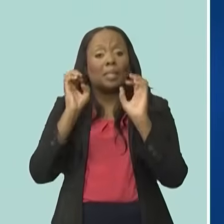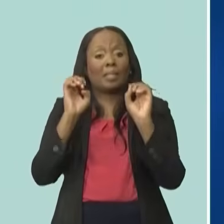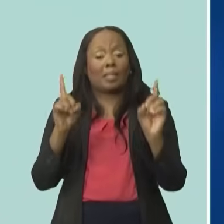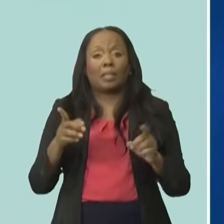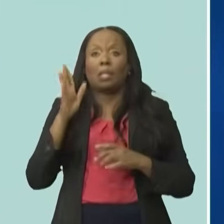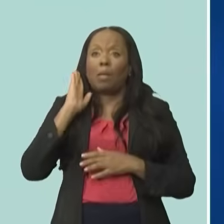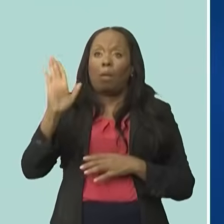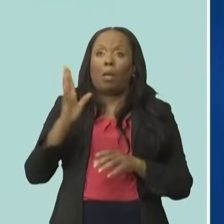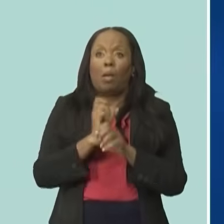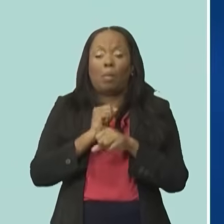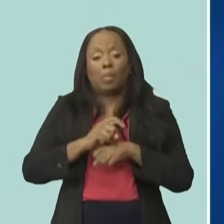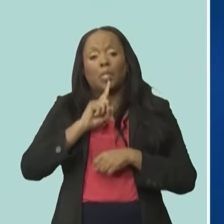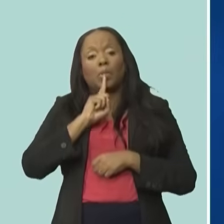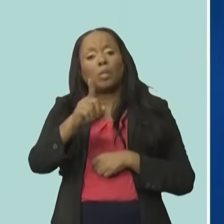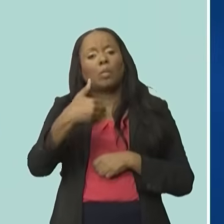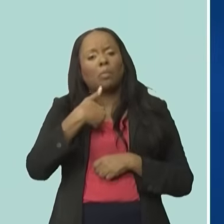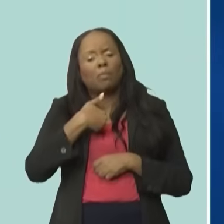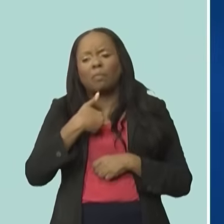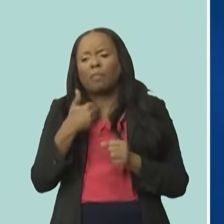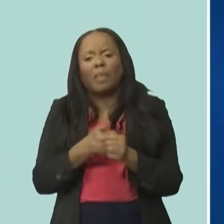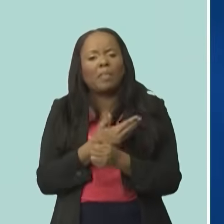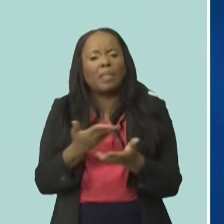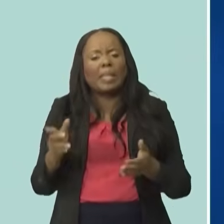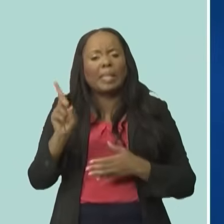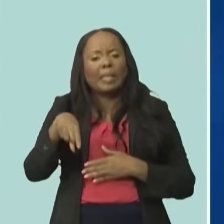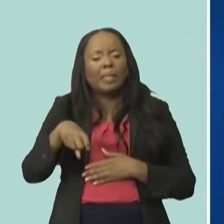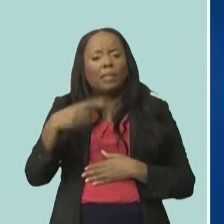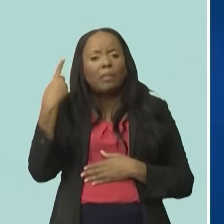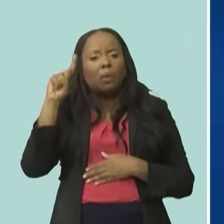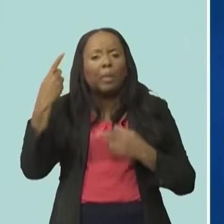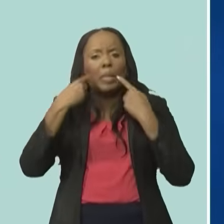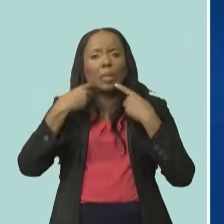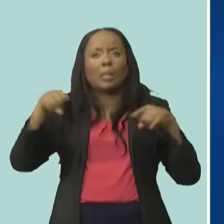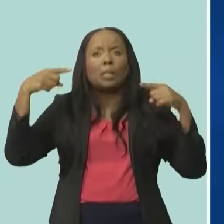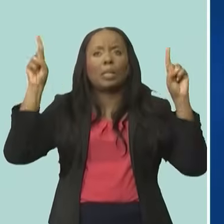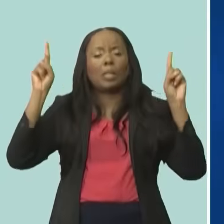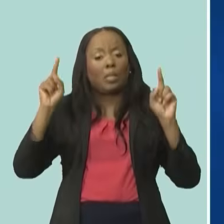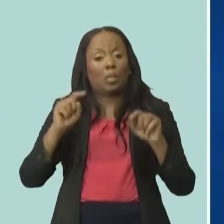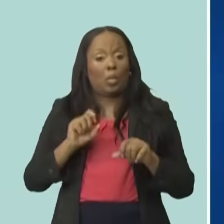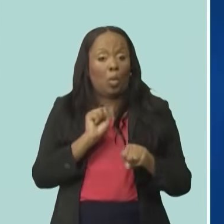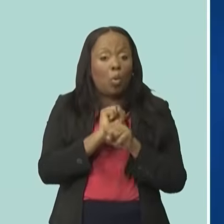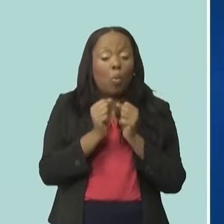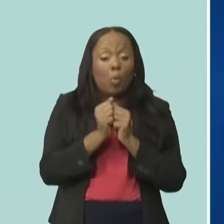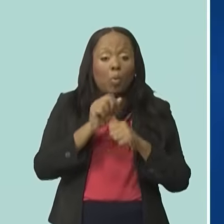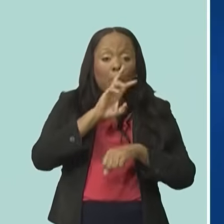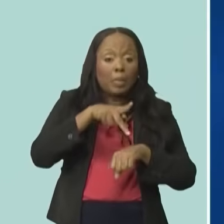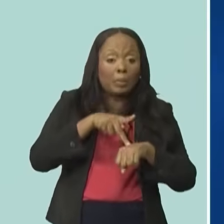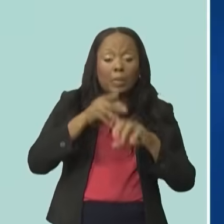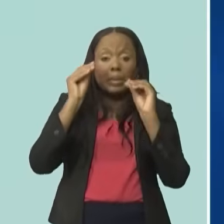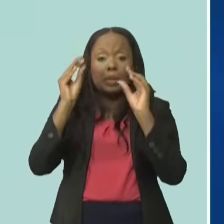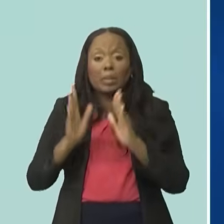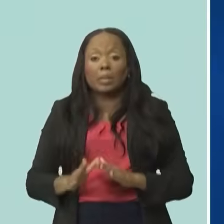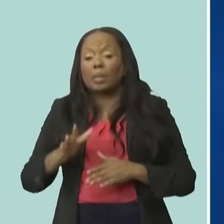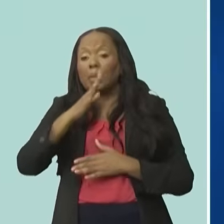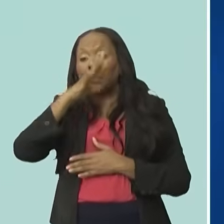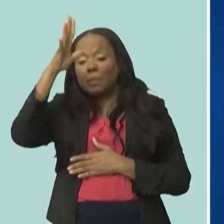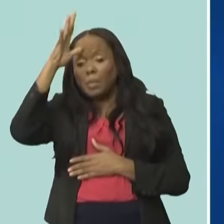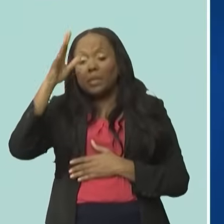you're given what is required so as to succeed, working with your principals, your teachers, your parents, the parent